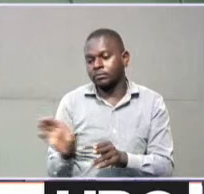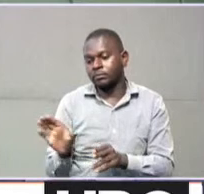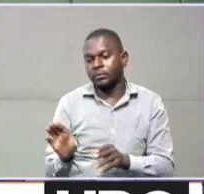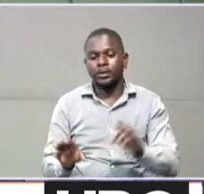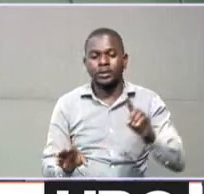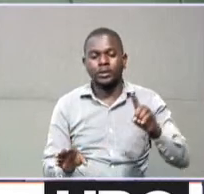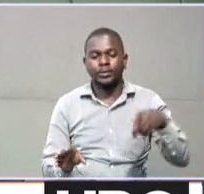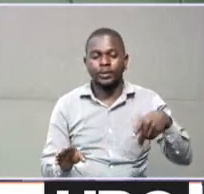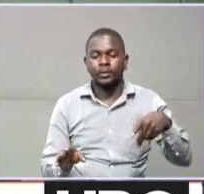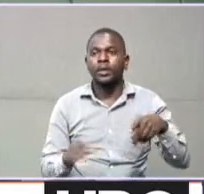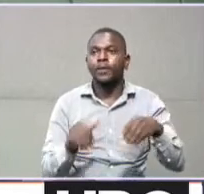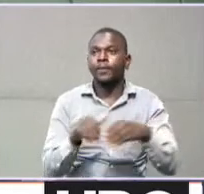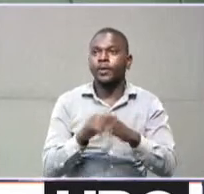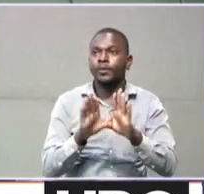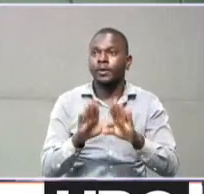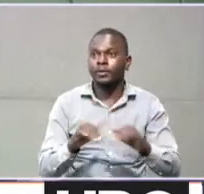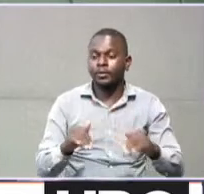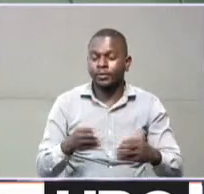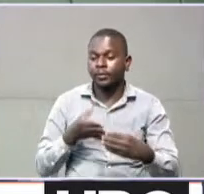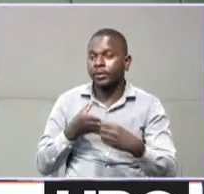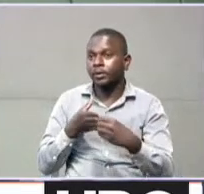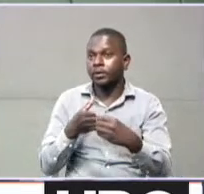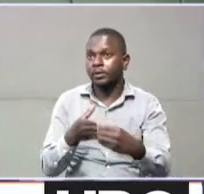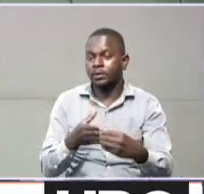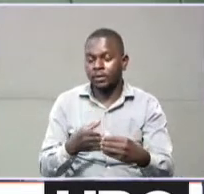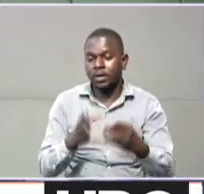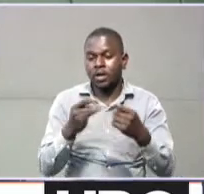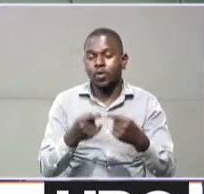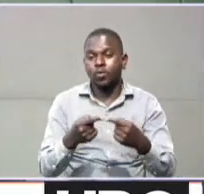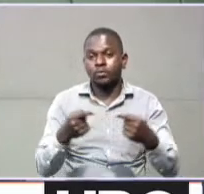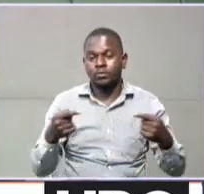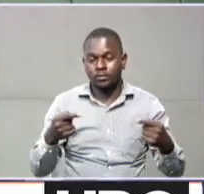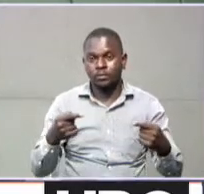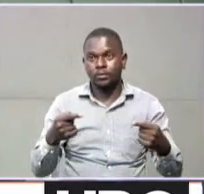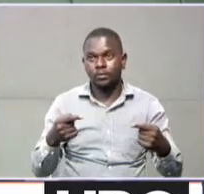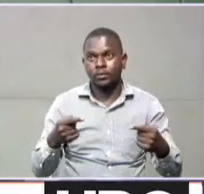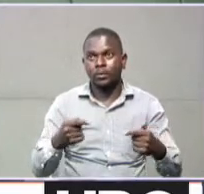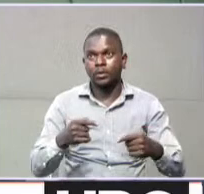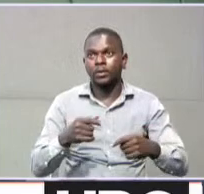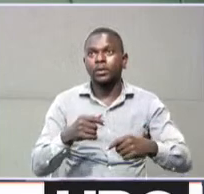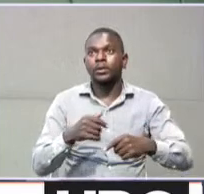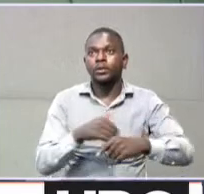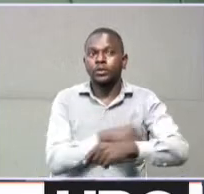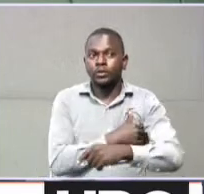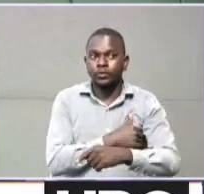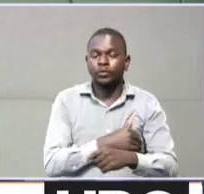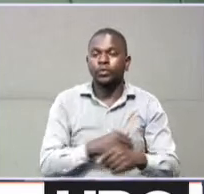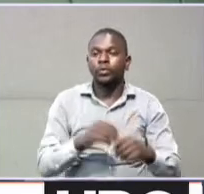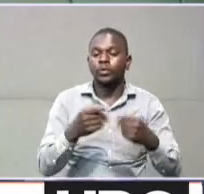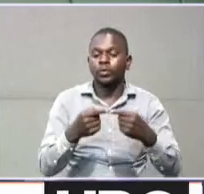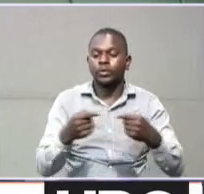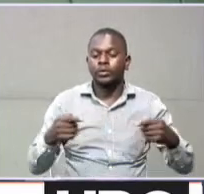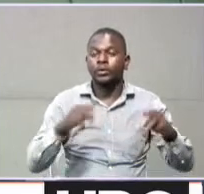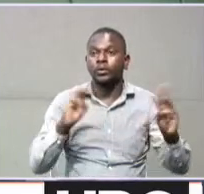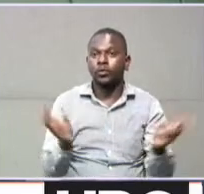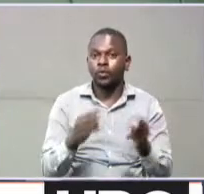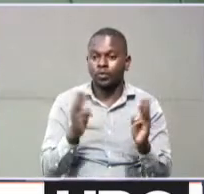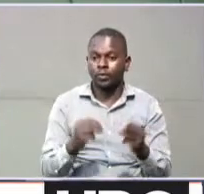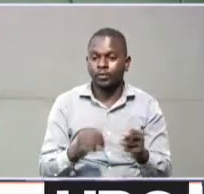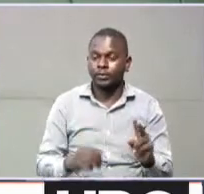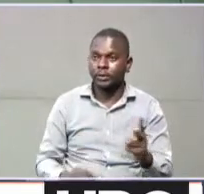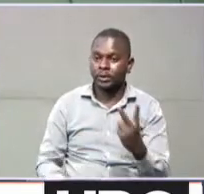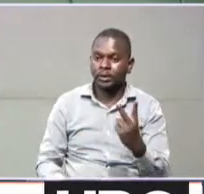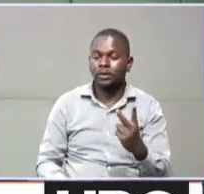of parliament who are under the leader of opposition under the chief opposition with the second